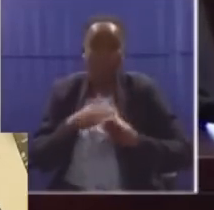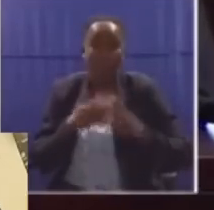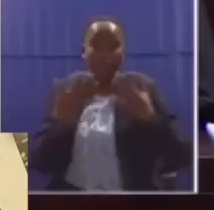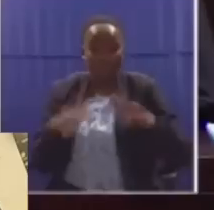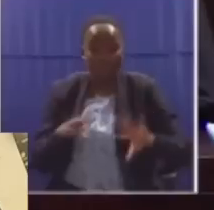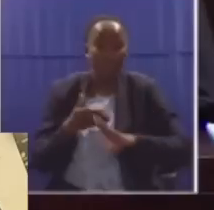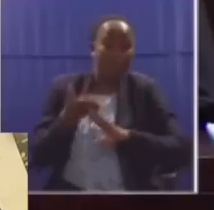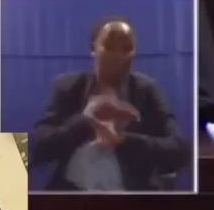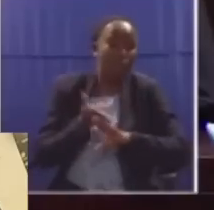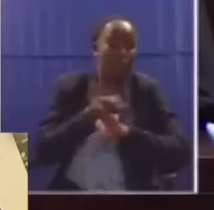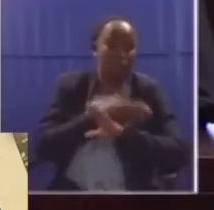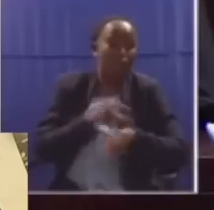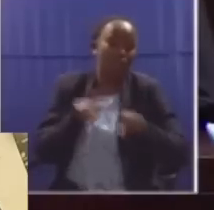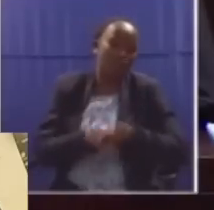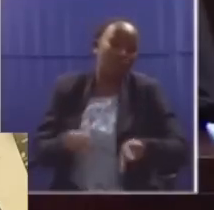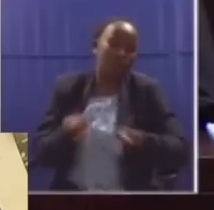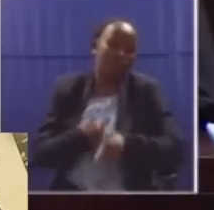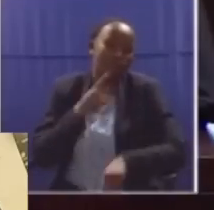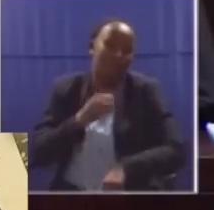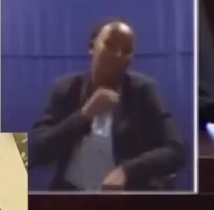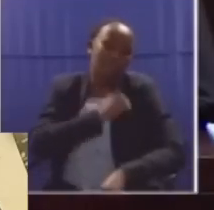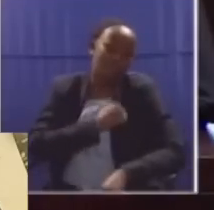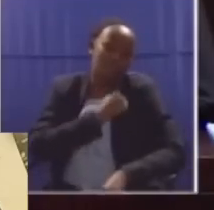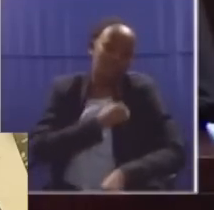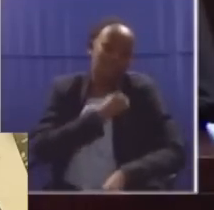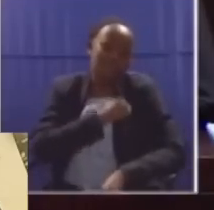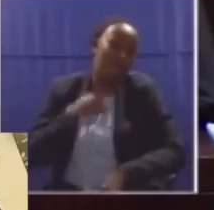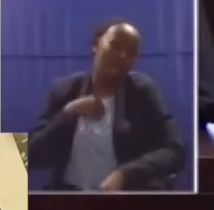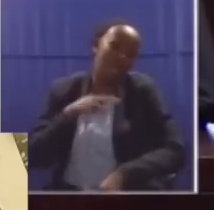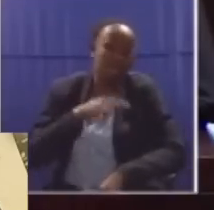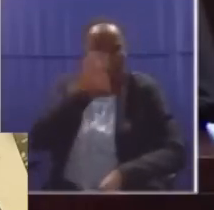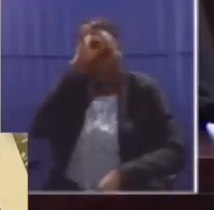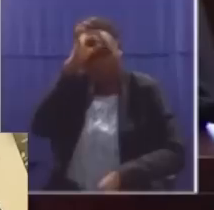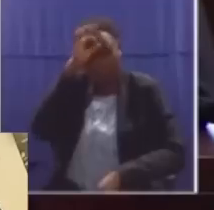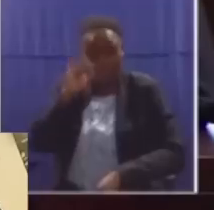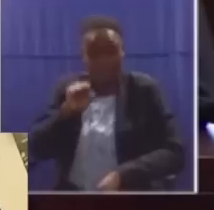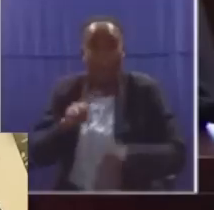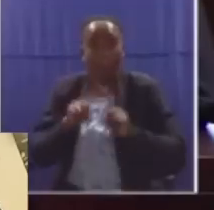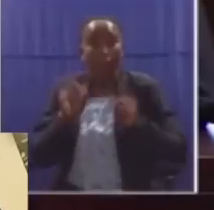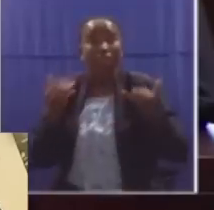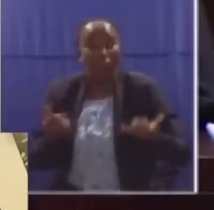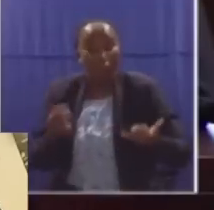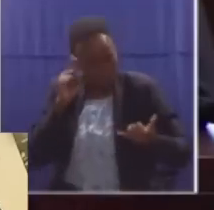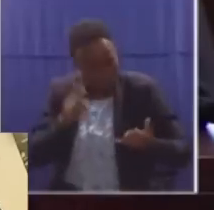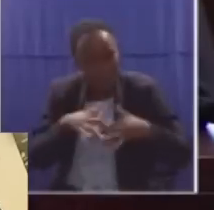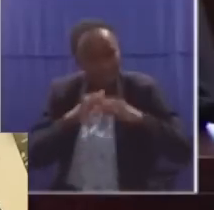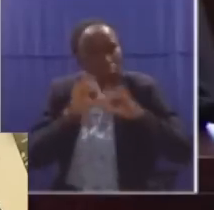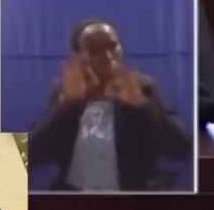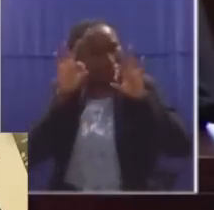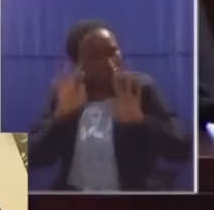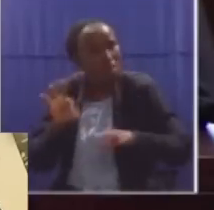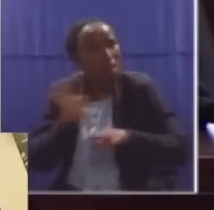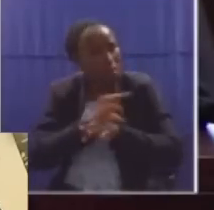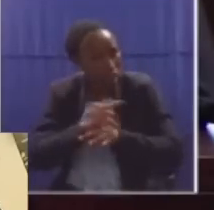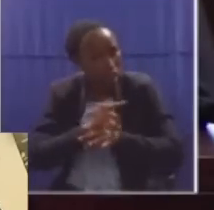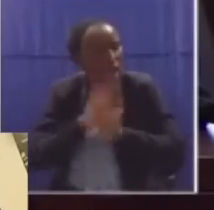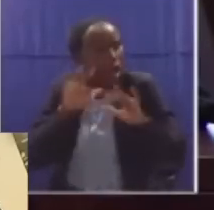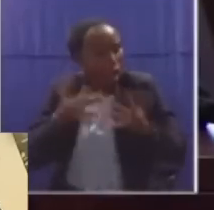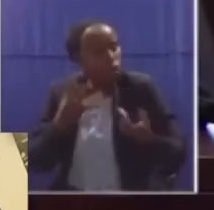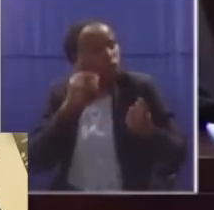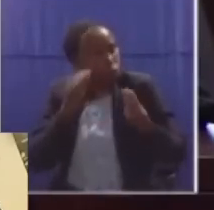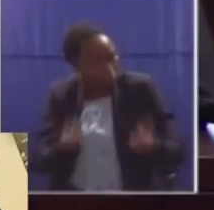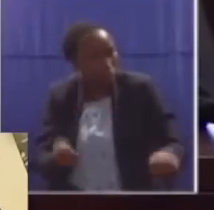budget speech his condolences to these police officers. What we now need is tangible plans, Minister, to turn the situation